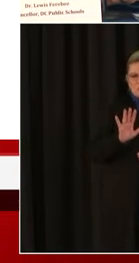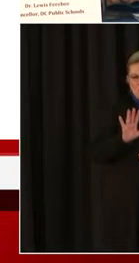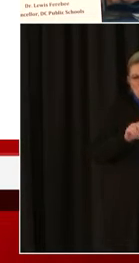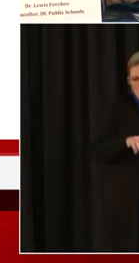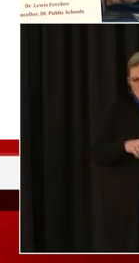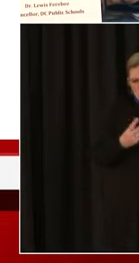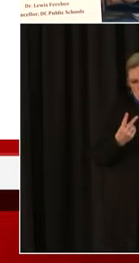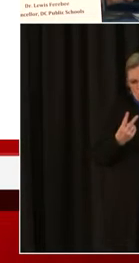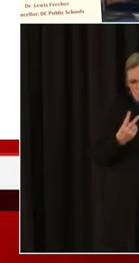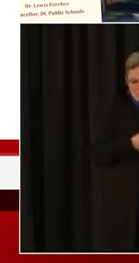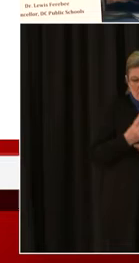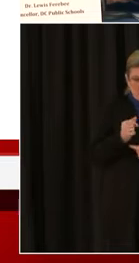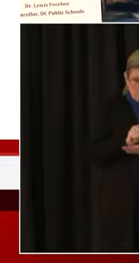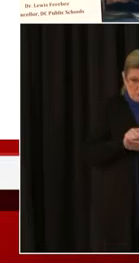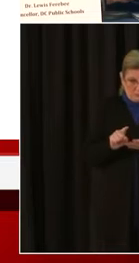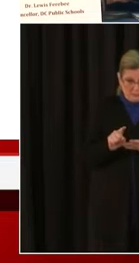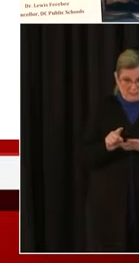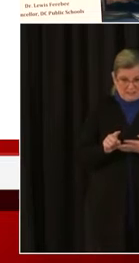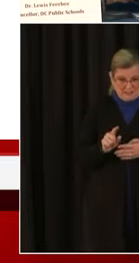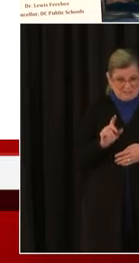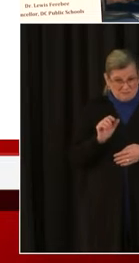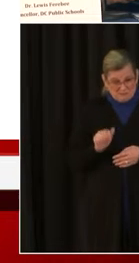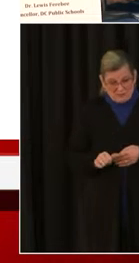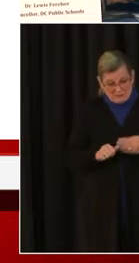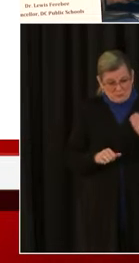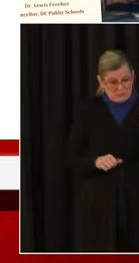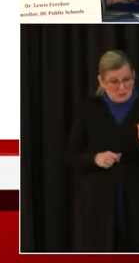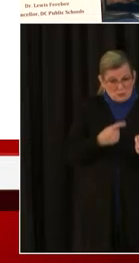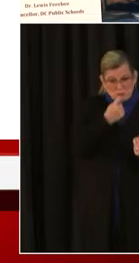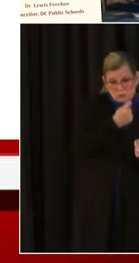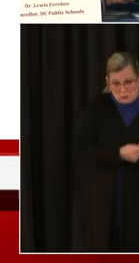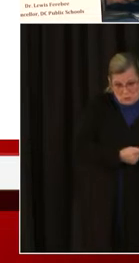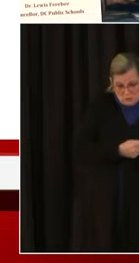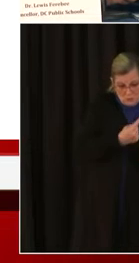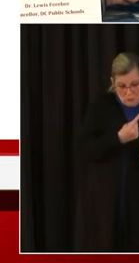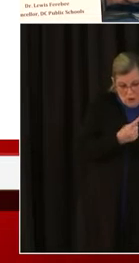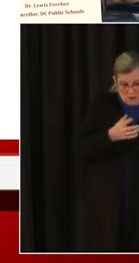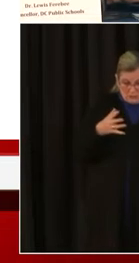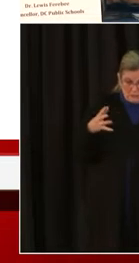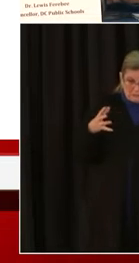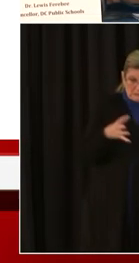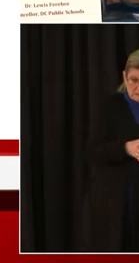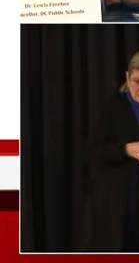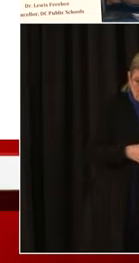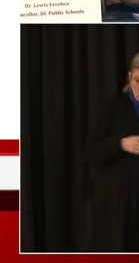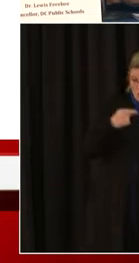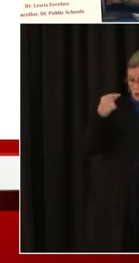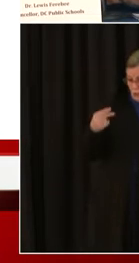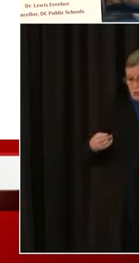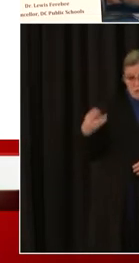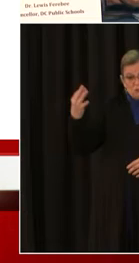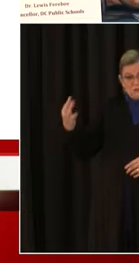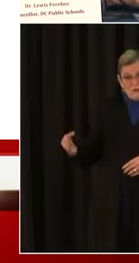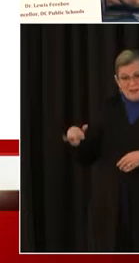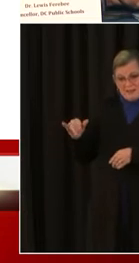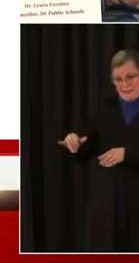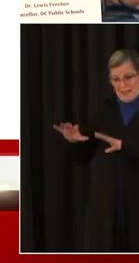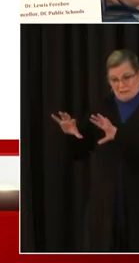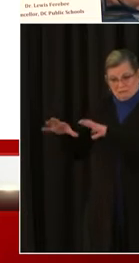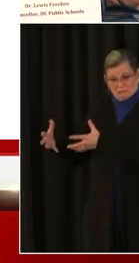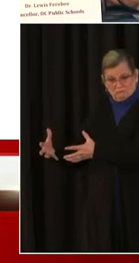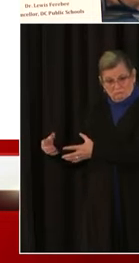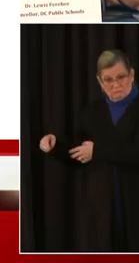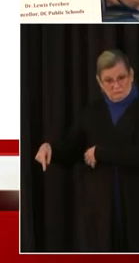2 days a week. So it could be a Monday, Tuesday for one cohort, and then a Thursday, Friday for the second